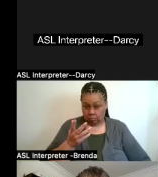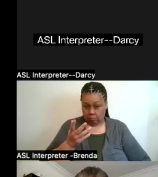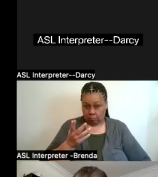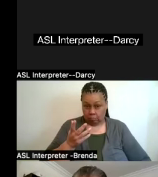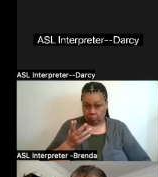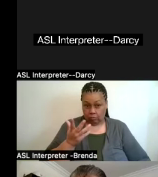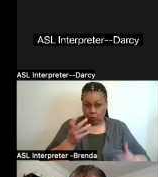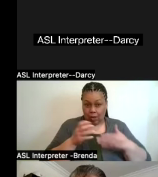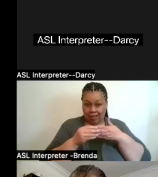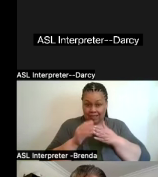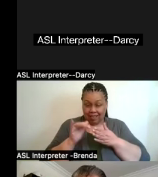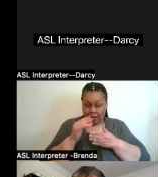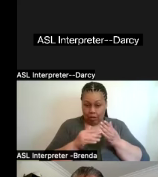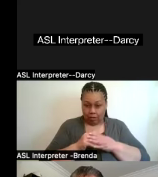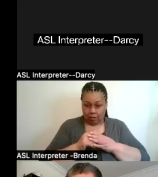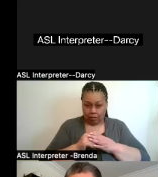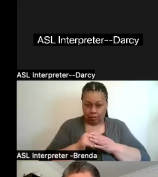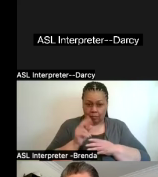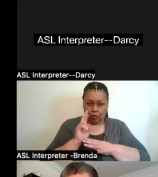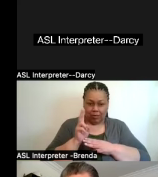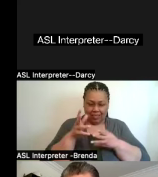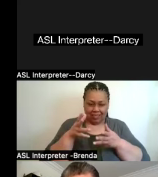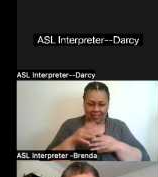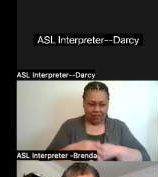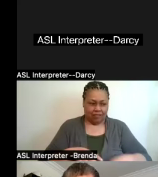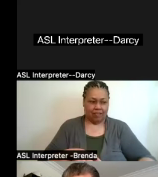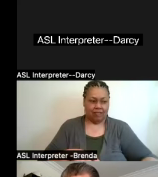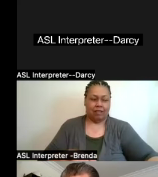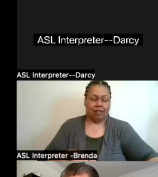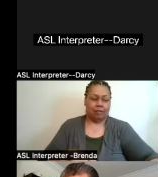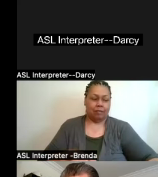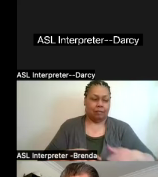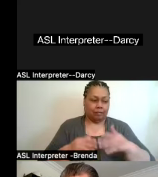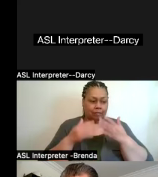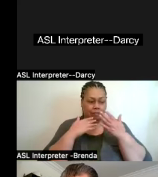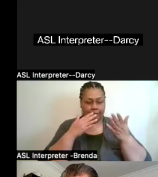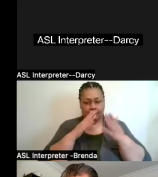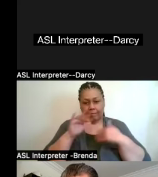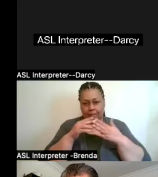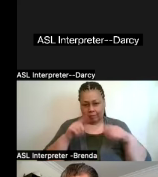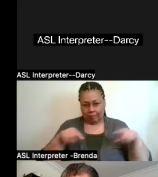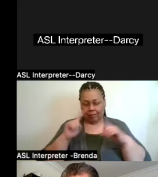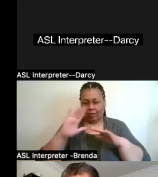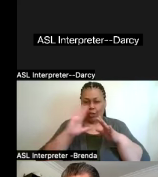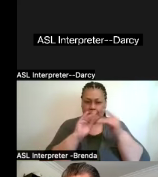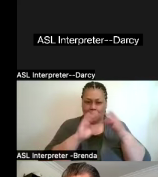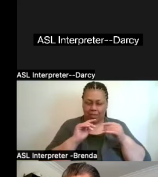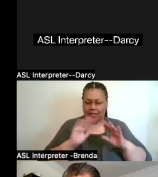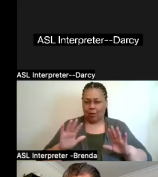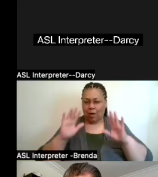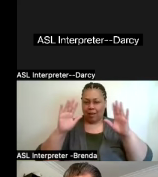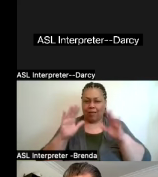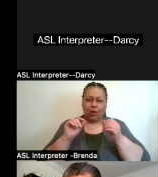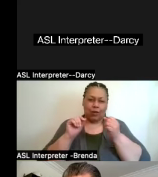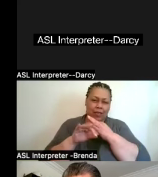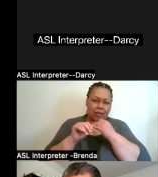lead this part? Sign off. 2 minutes left. Yes. Anyway, so thank you all for all of your comments. These are wonderful comments, your